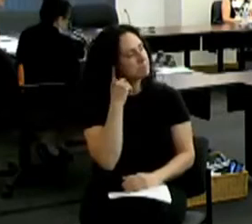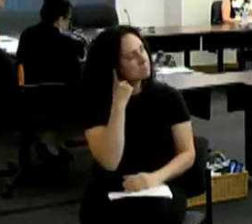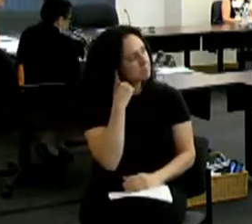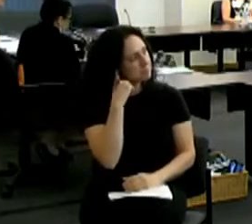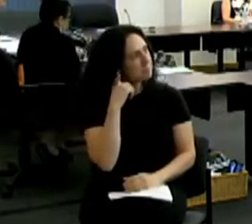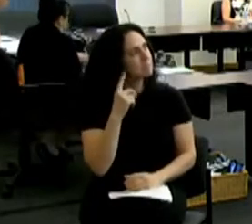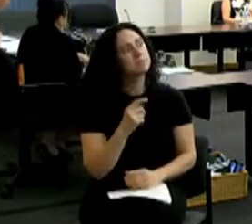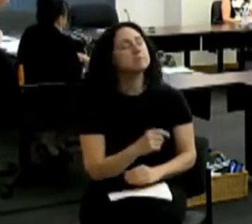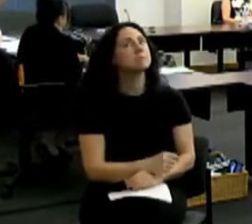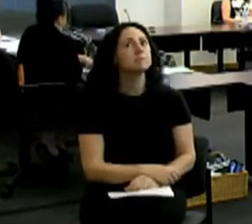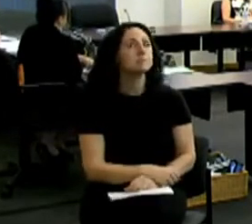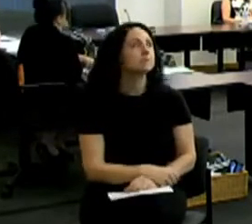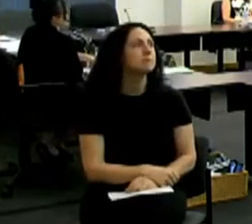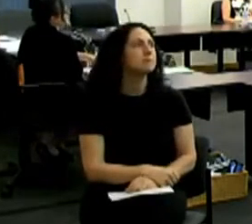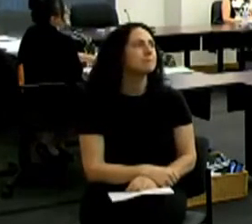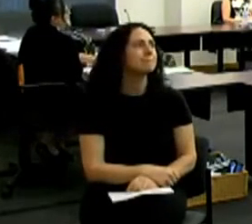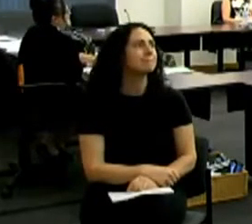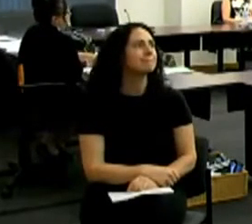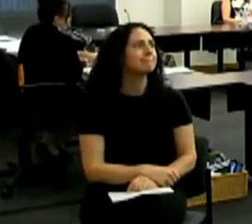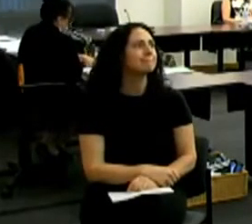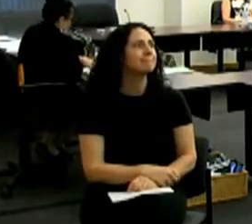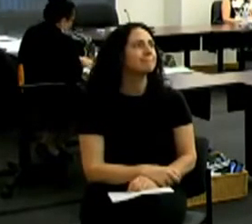Thank you, Mr. Samborski.